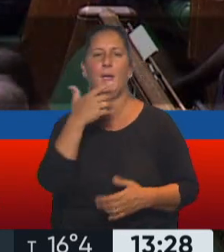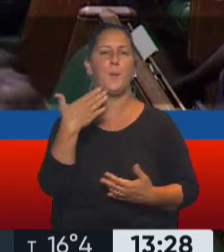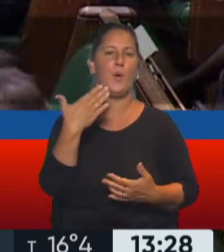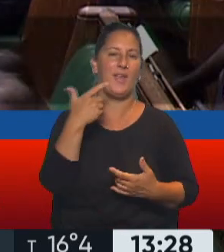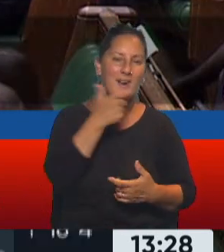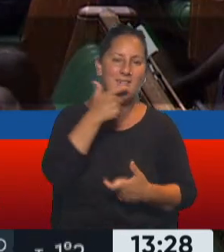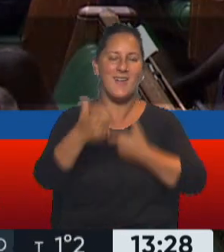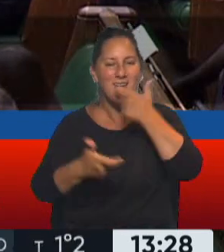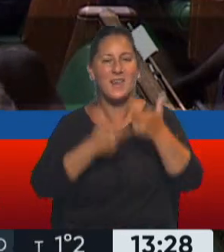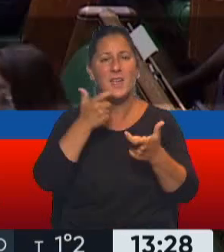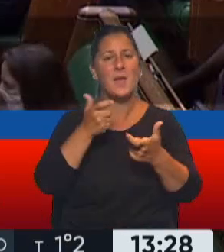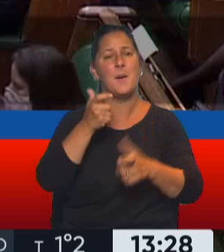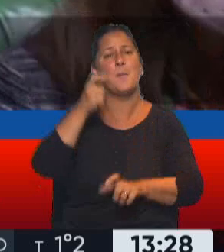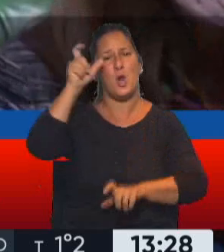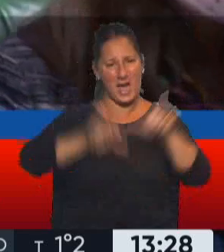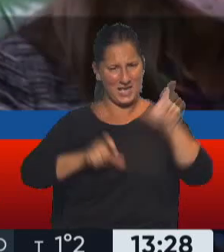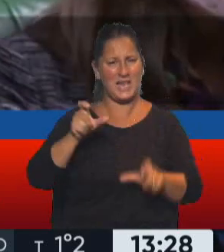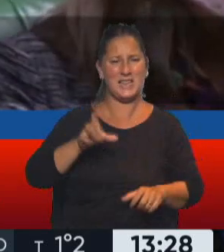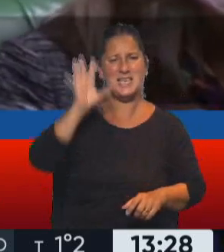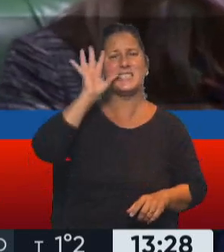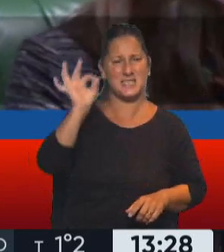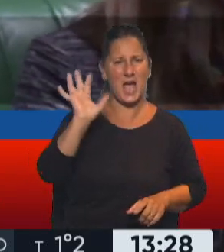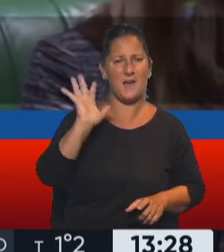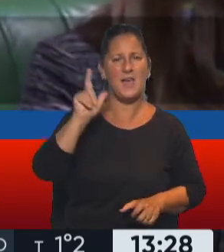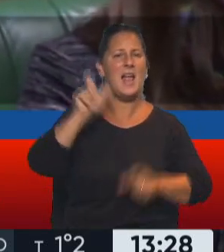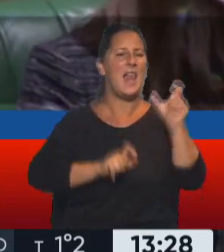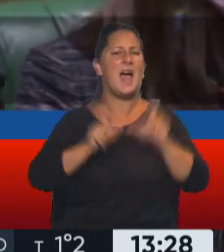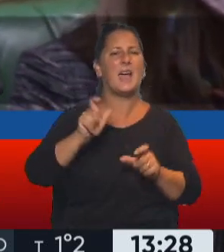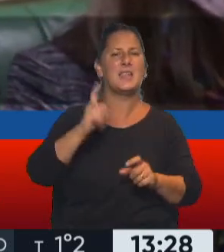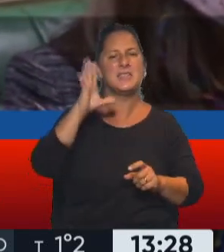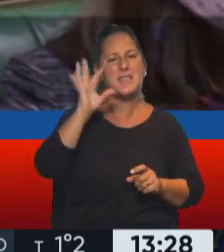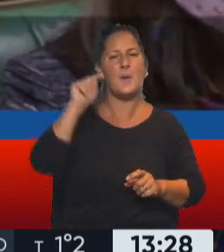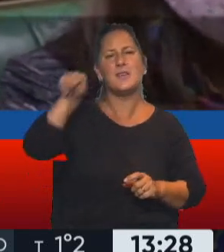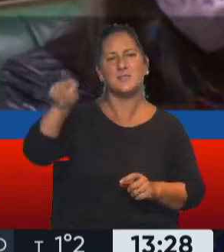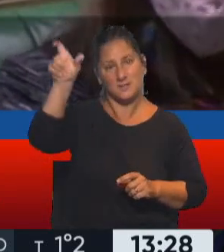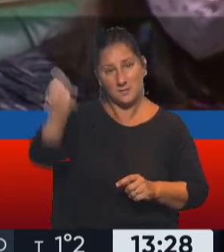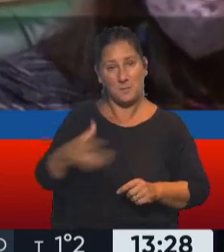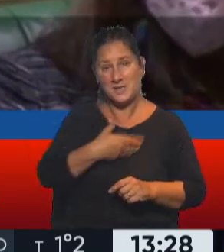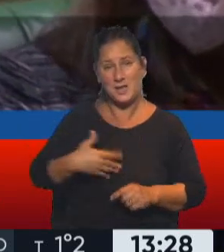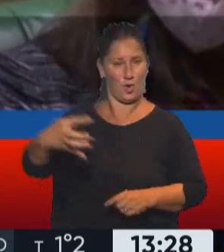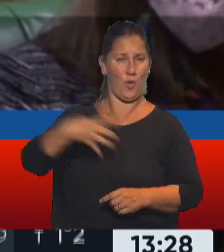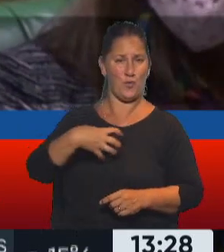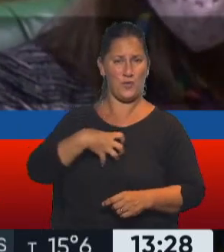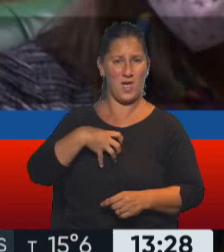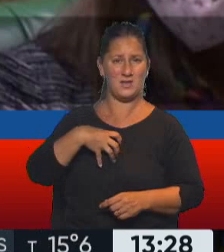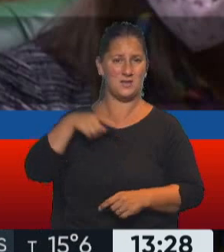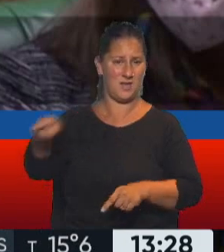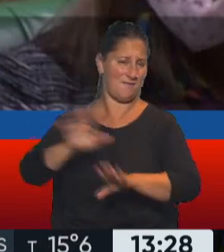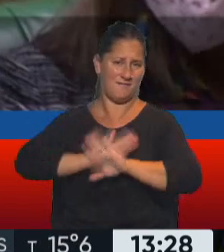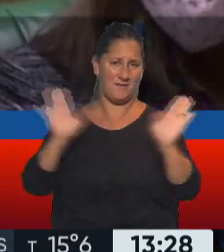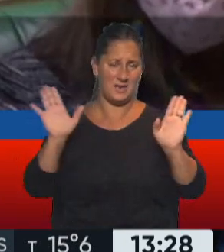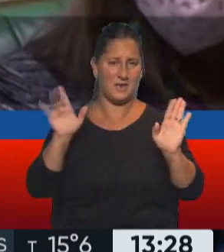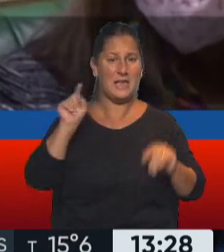but the public know. The public know this is a man they can no longer trust. He has been investigated by the police.